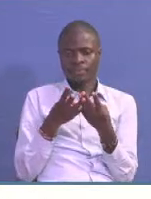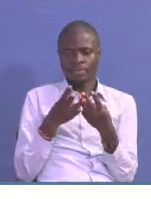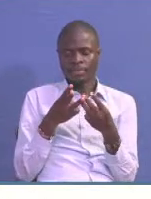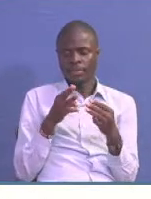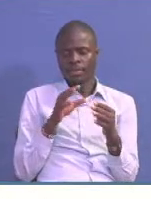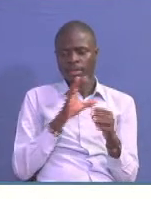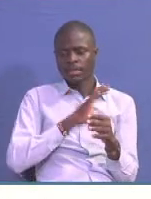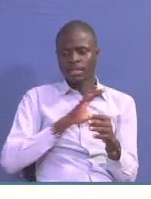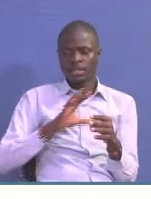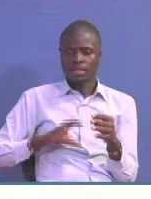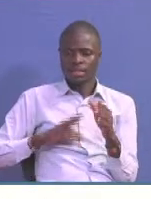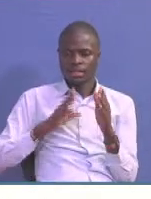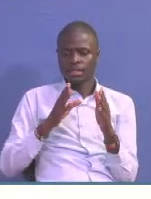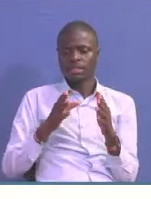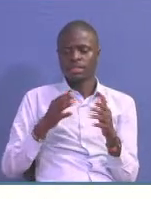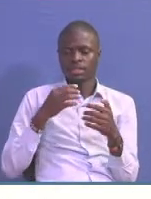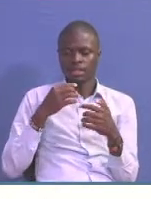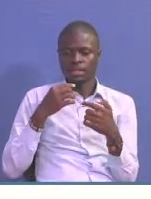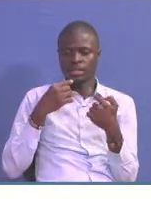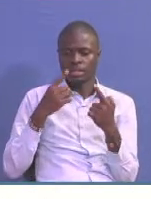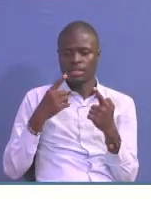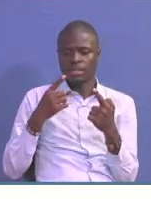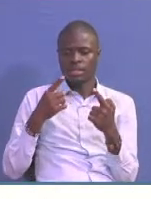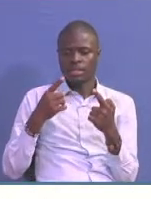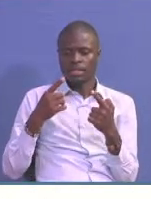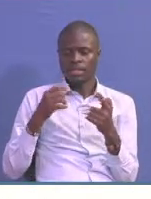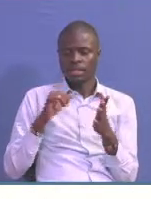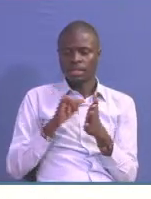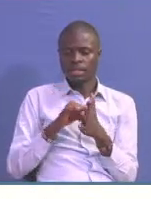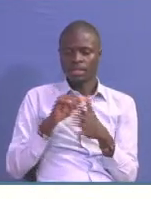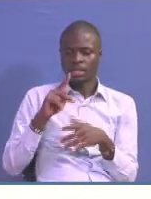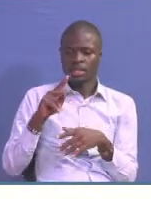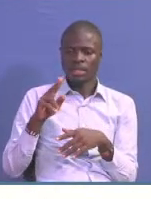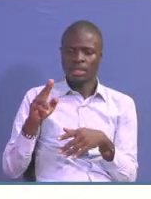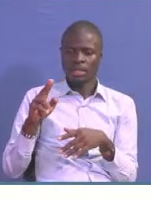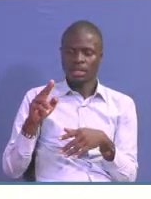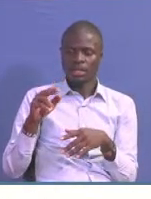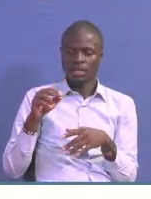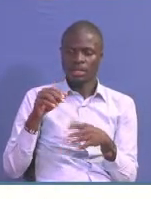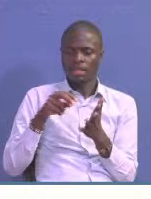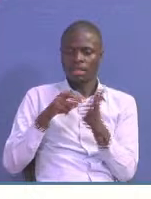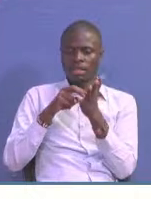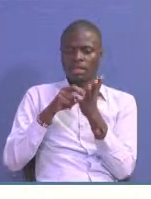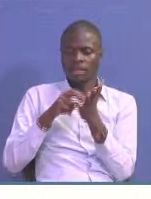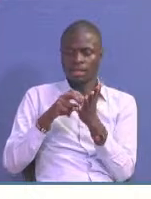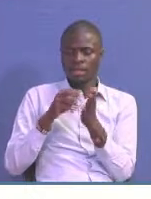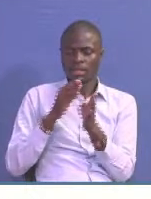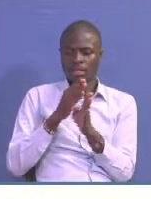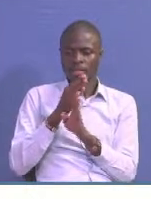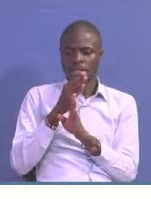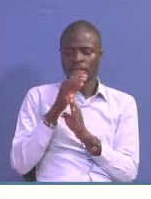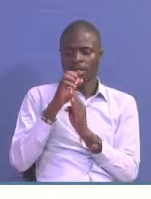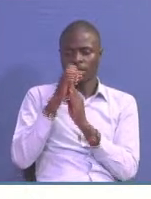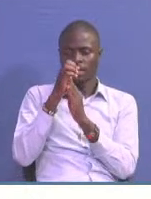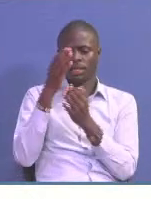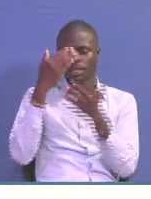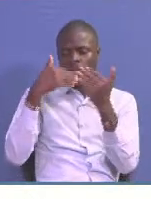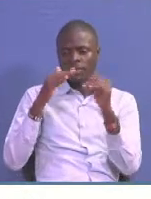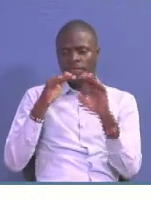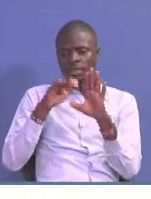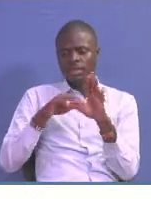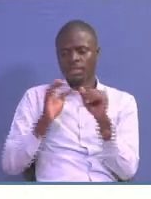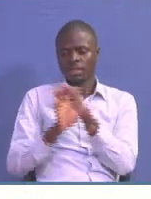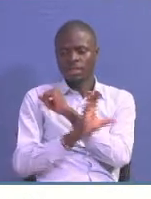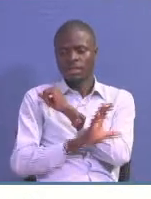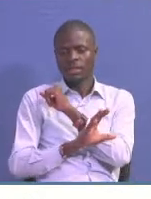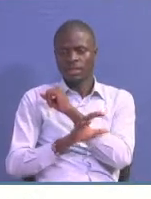Ambassador Dr. Francis Muthaura has also insisted that Kenyatta University stands as a key leading university in the